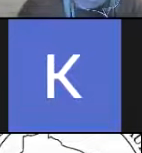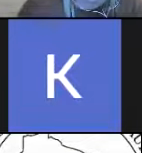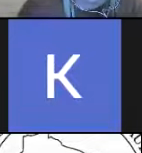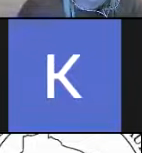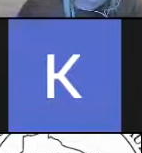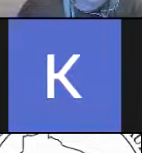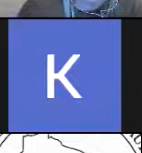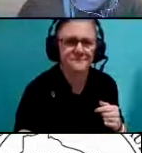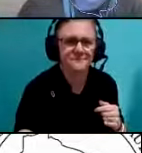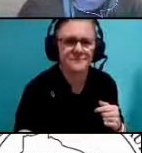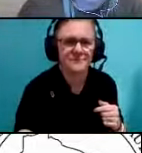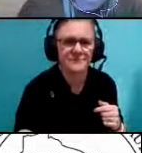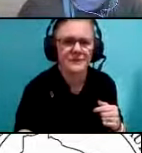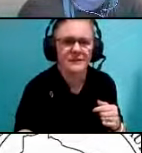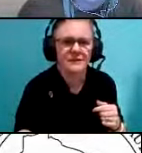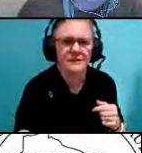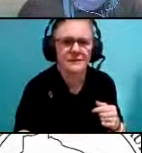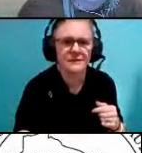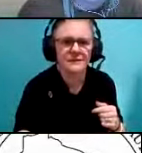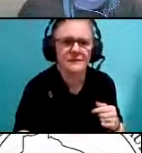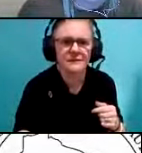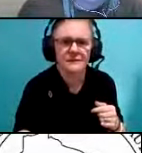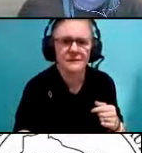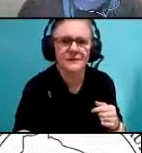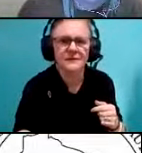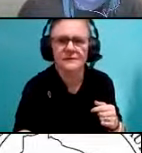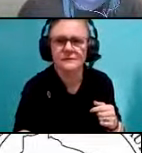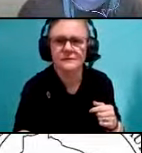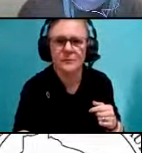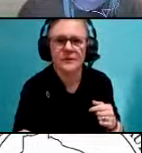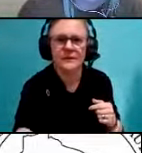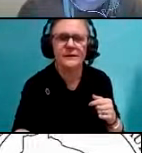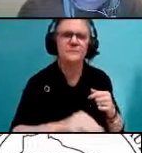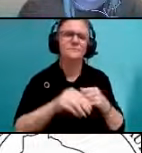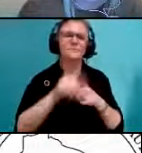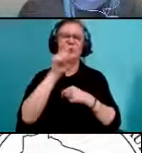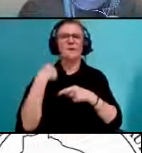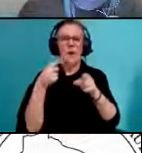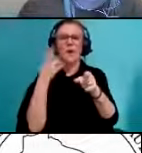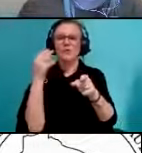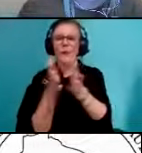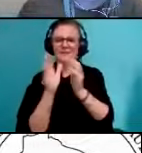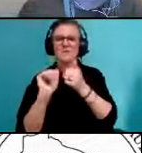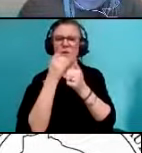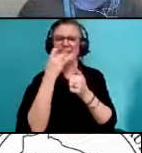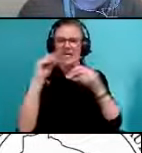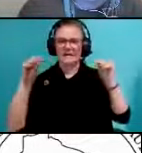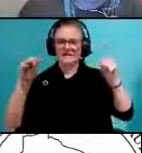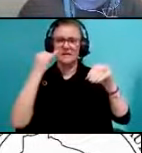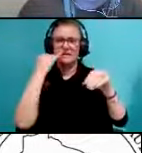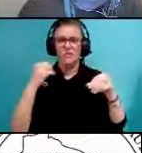an island platform separated from the curb and then areas to cross. If you're looking for an example of this in the